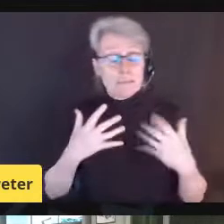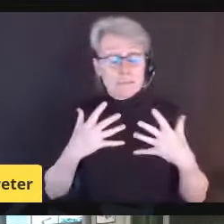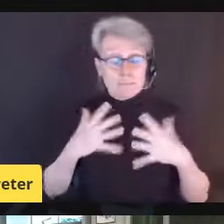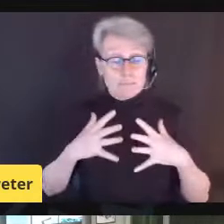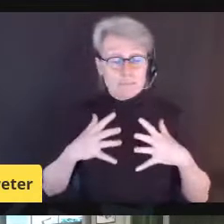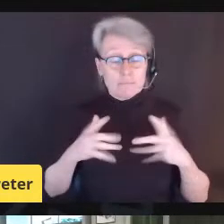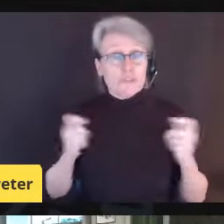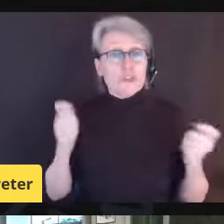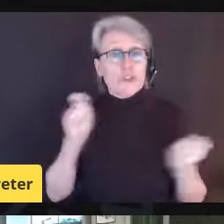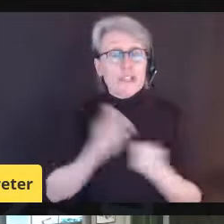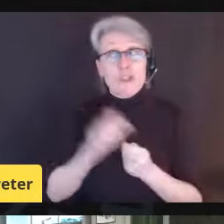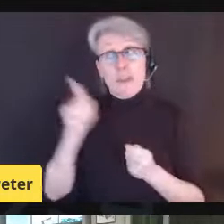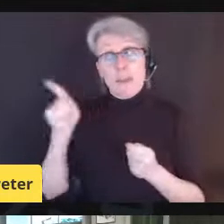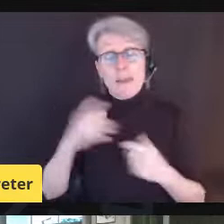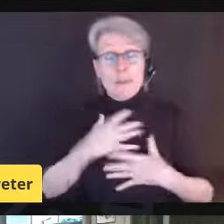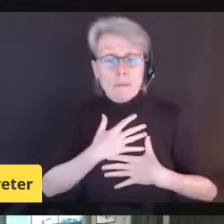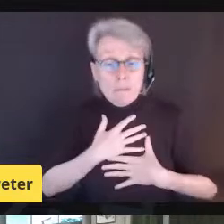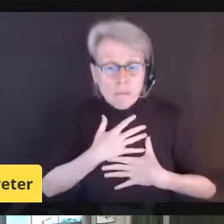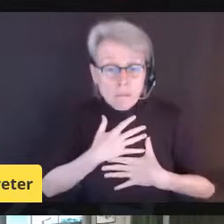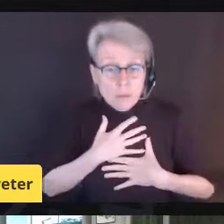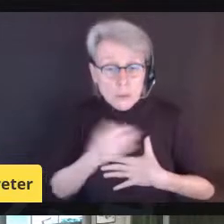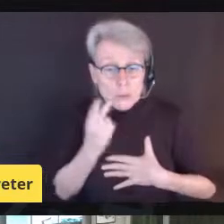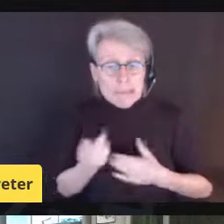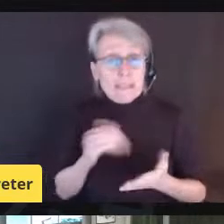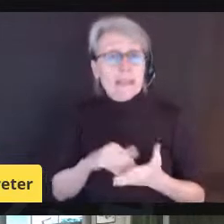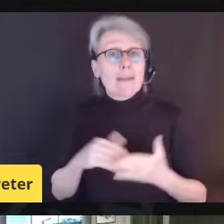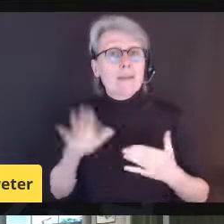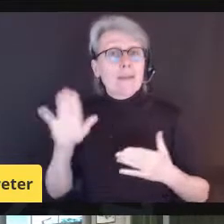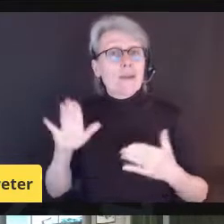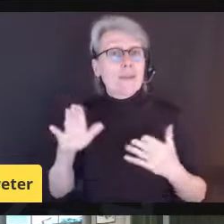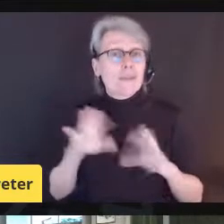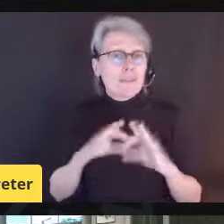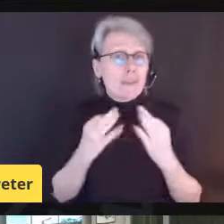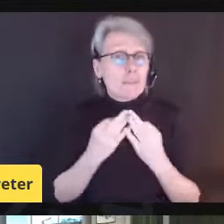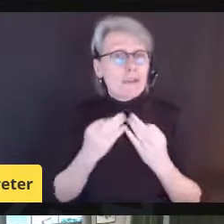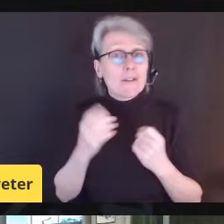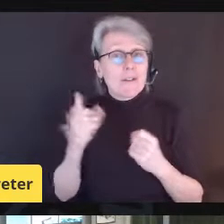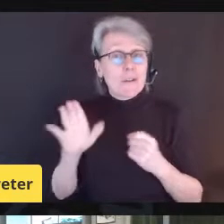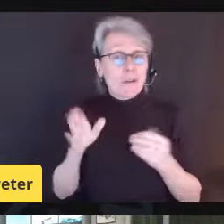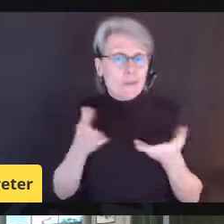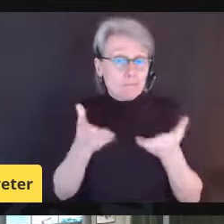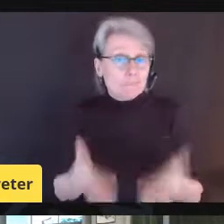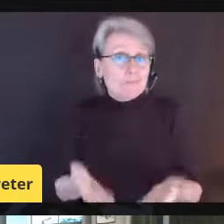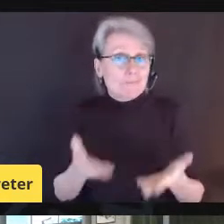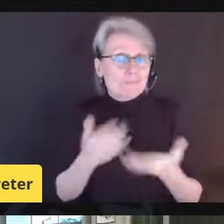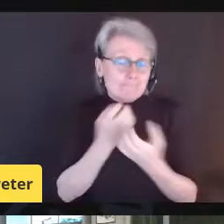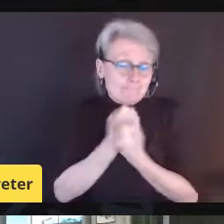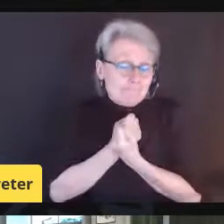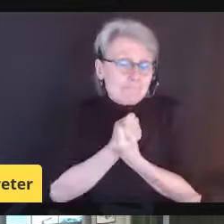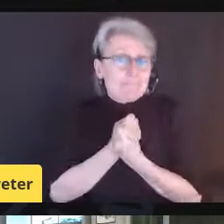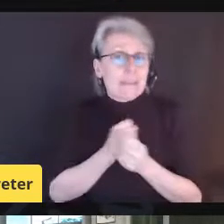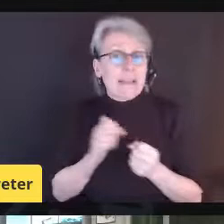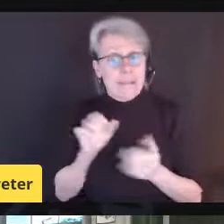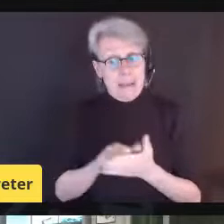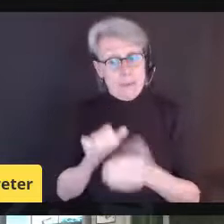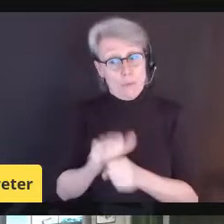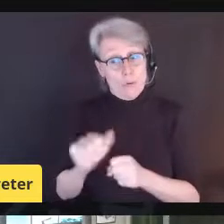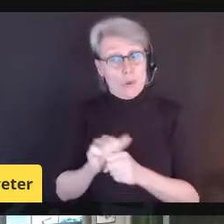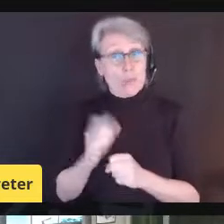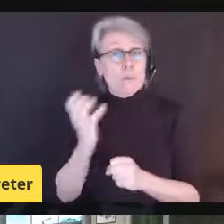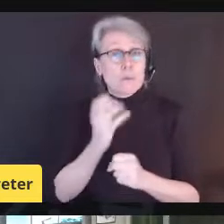to spend time with someone they loved and grieved. So I think that I'd like people to know that it exists and that it's honorable and that